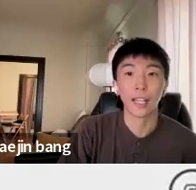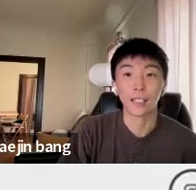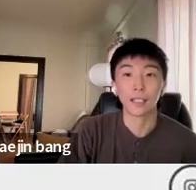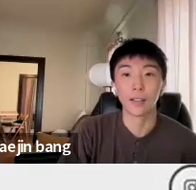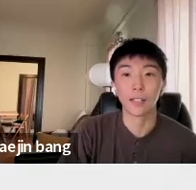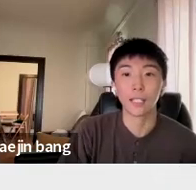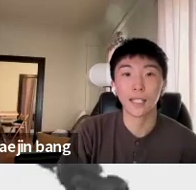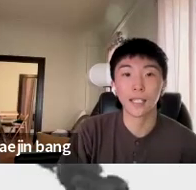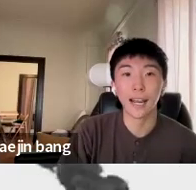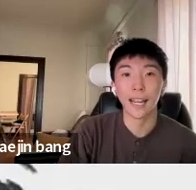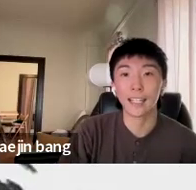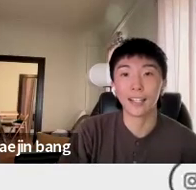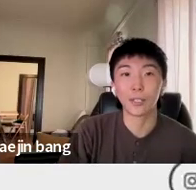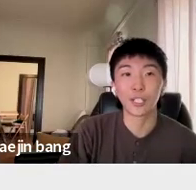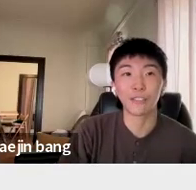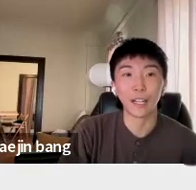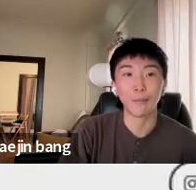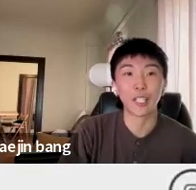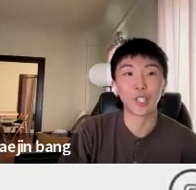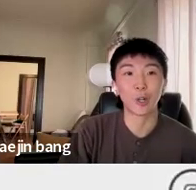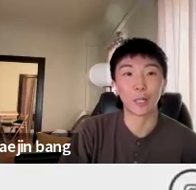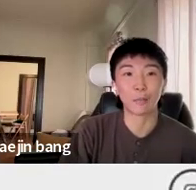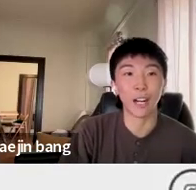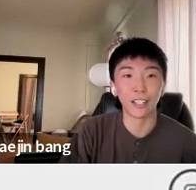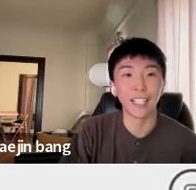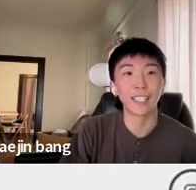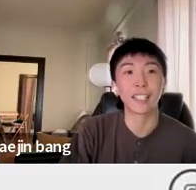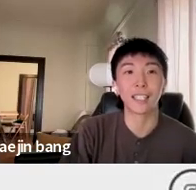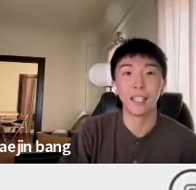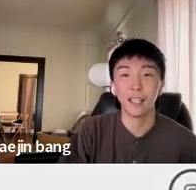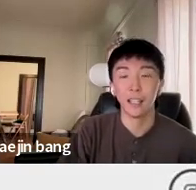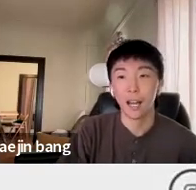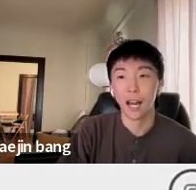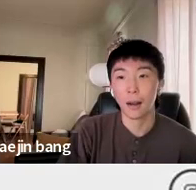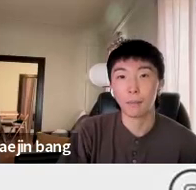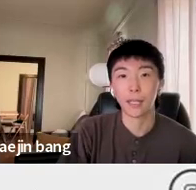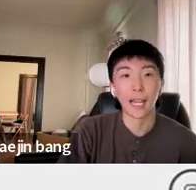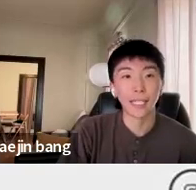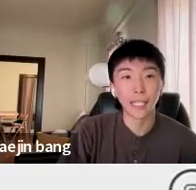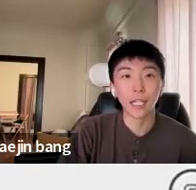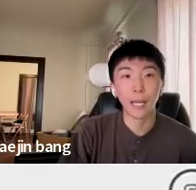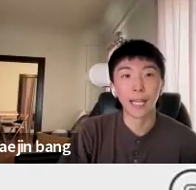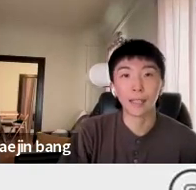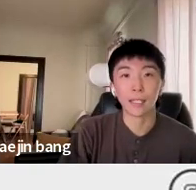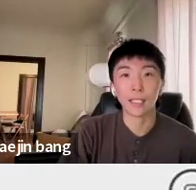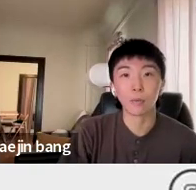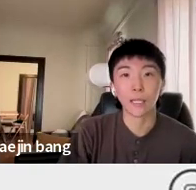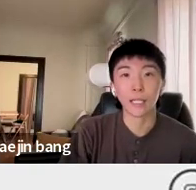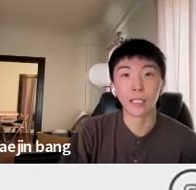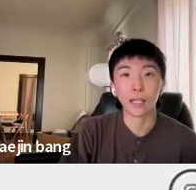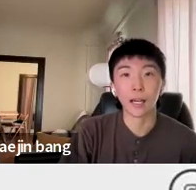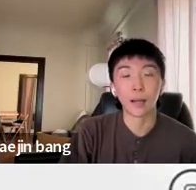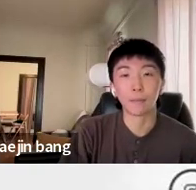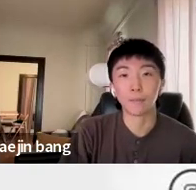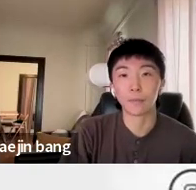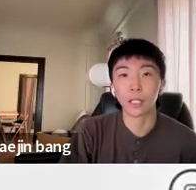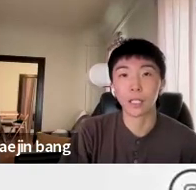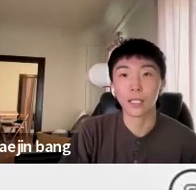Yes, okay. So this is the site, which is very much a work in progress. But the idea behind this